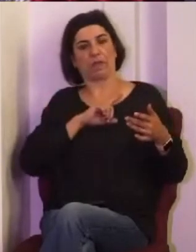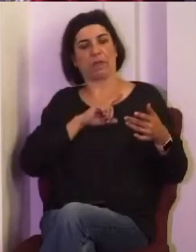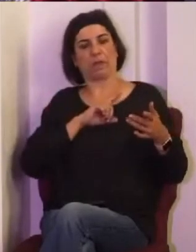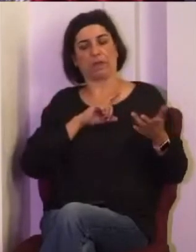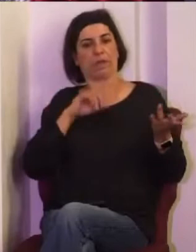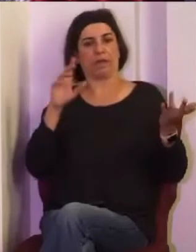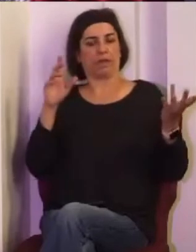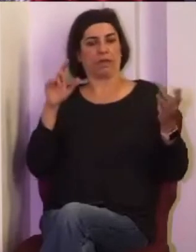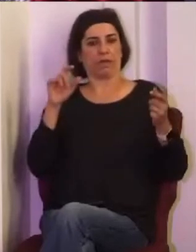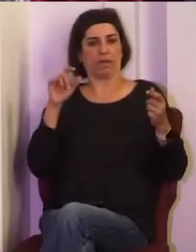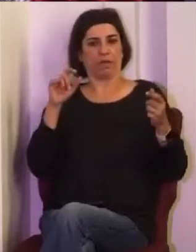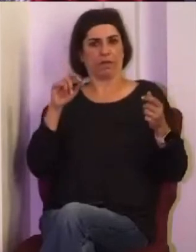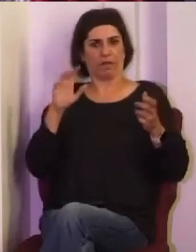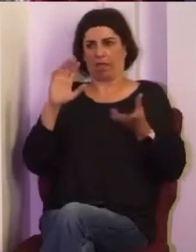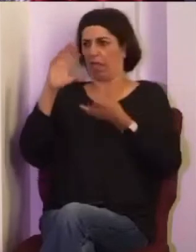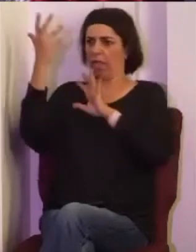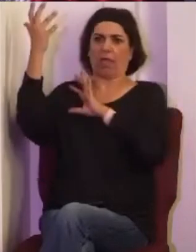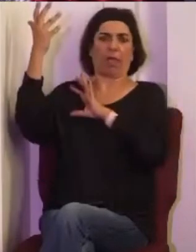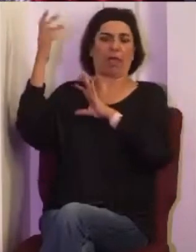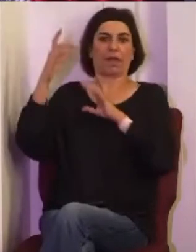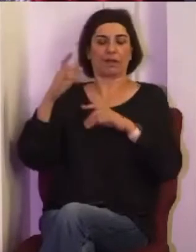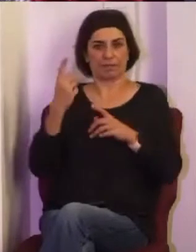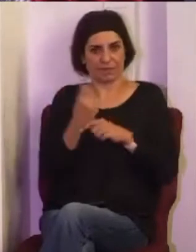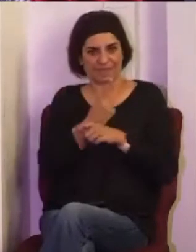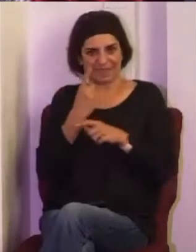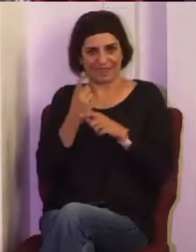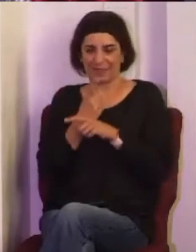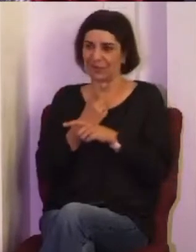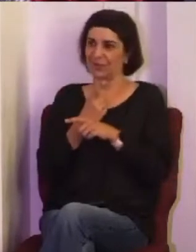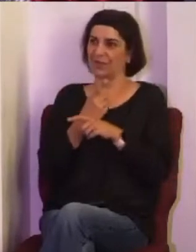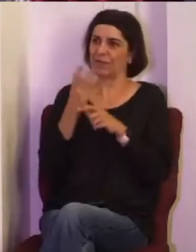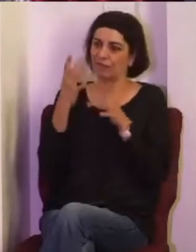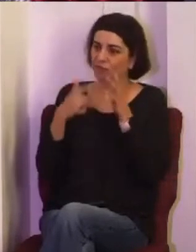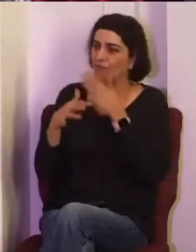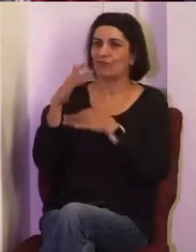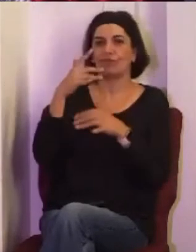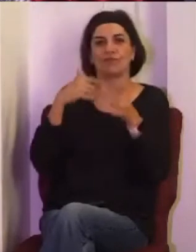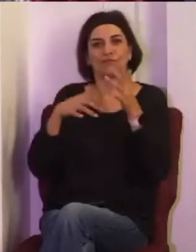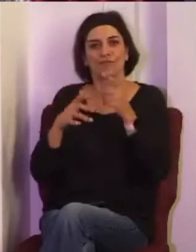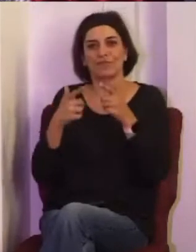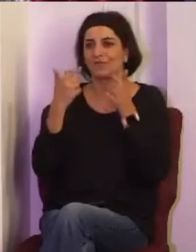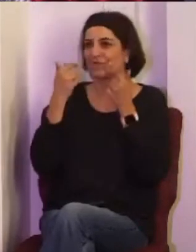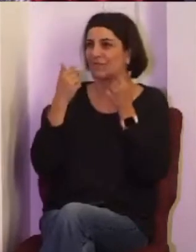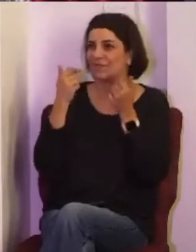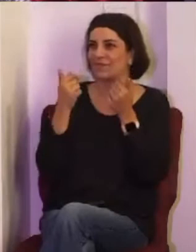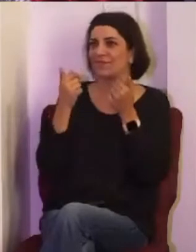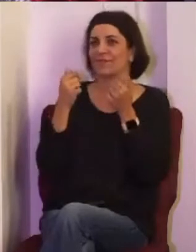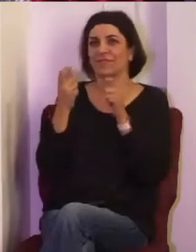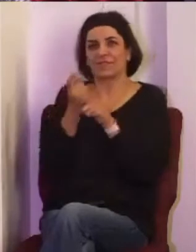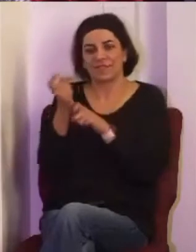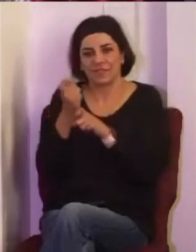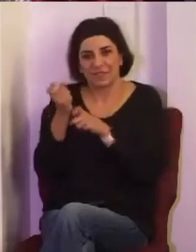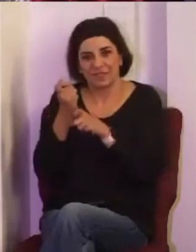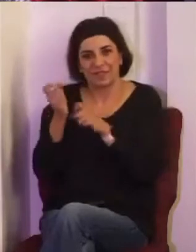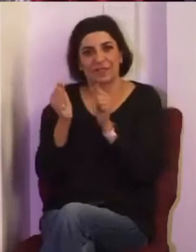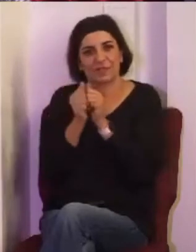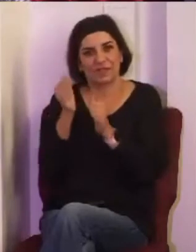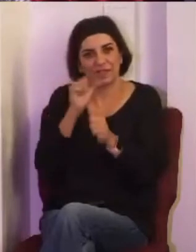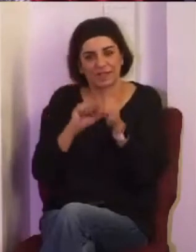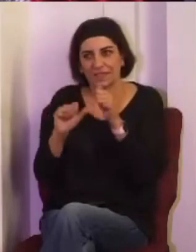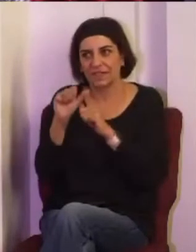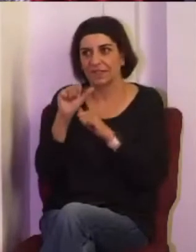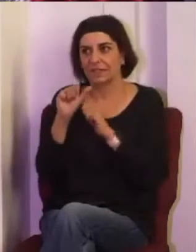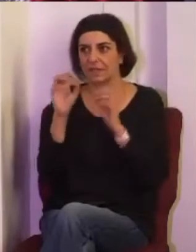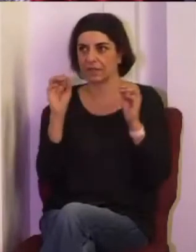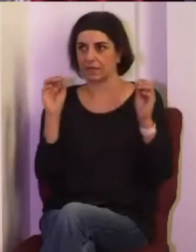outrageous. It was just our usual camaraderie and giggling and cutting jokes with each other. And there